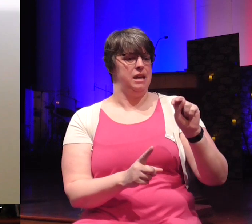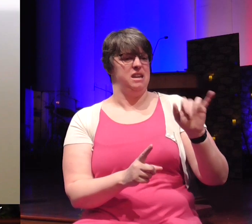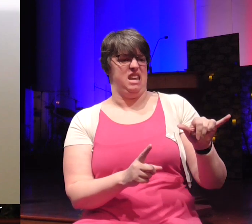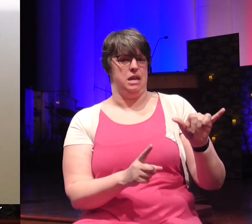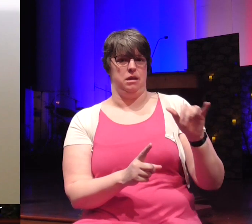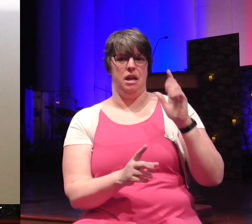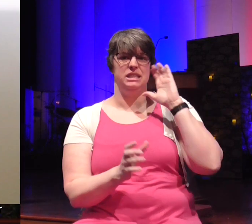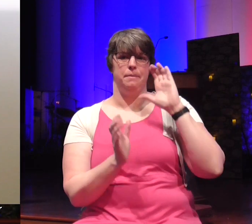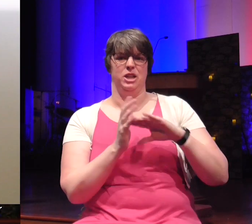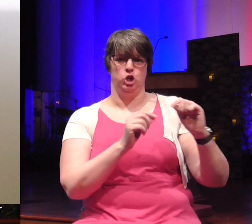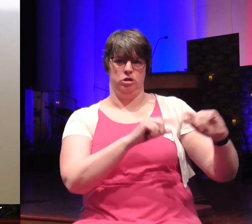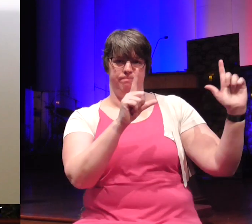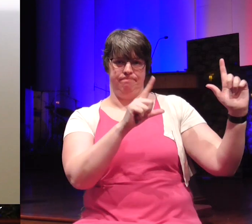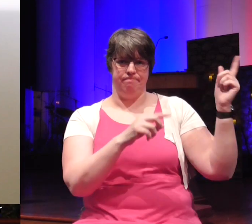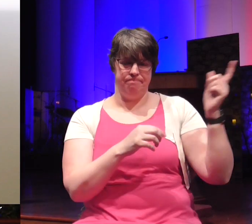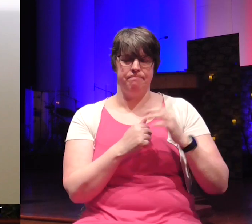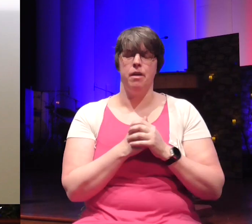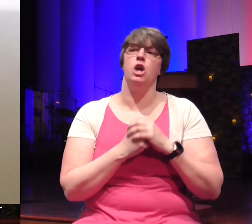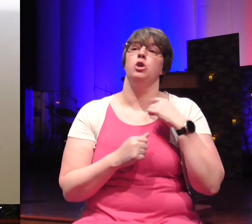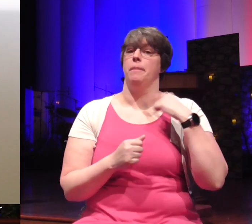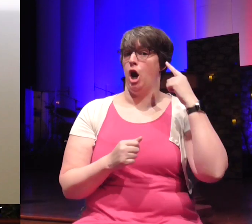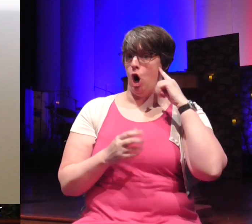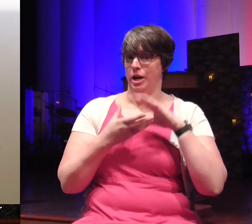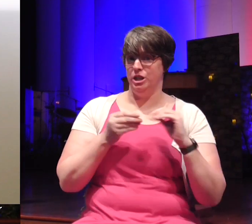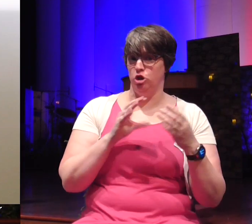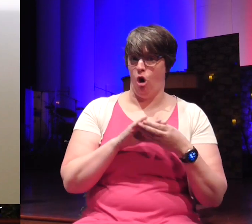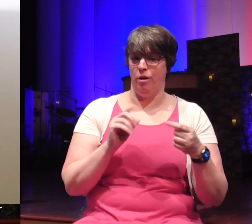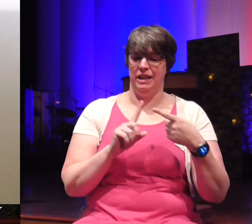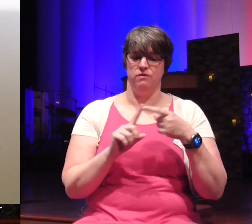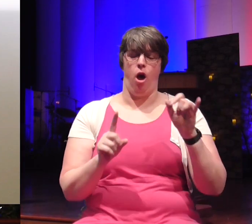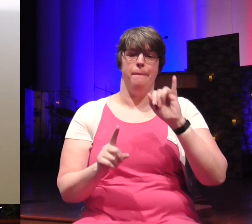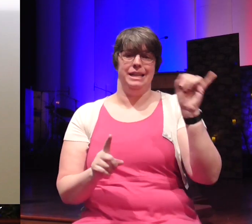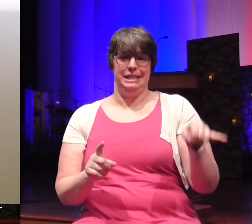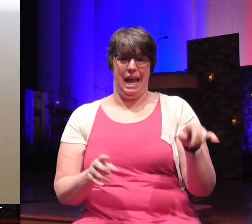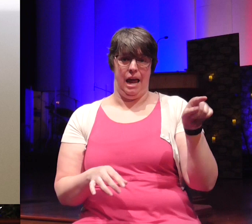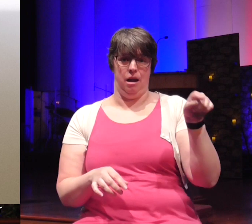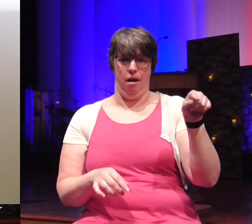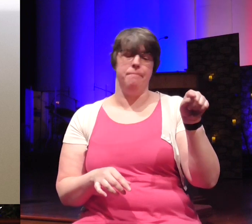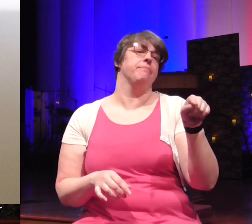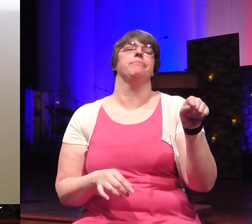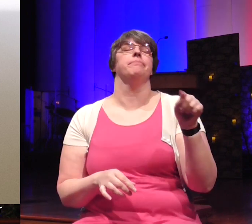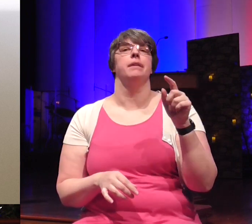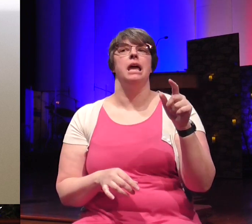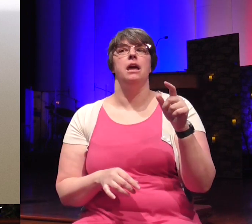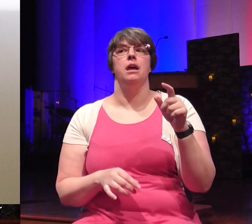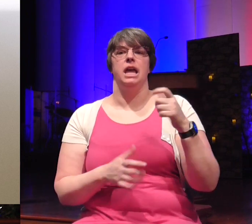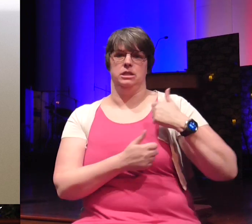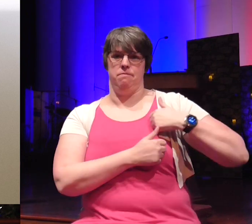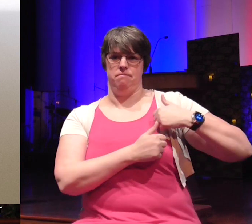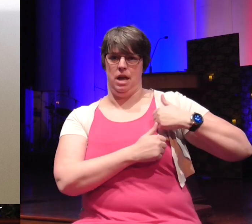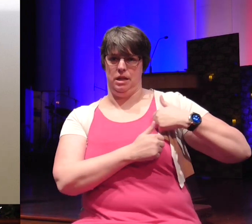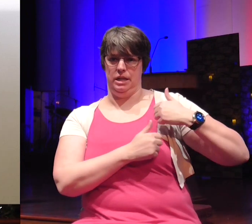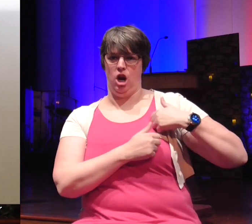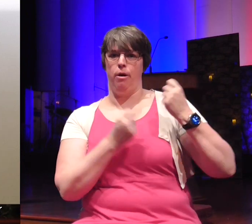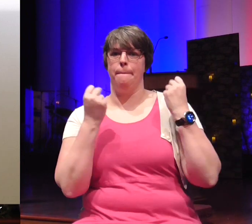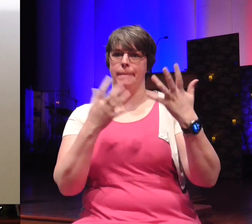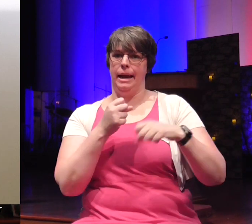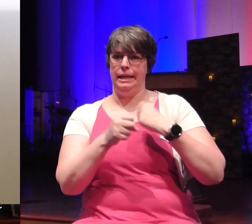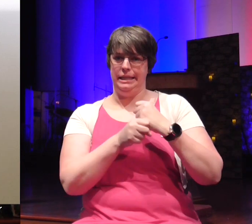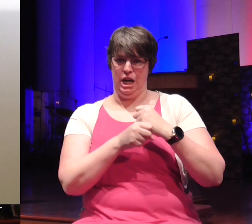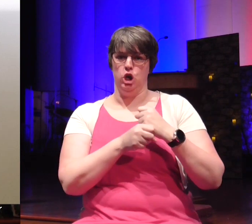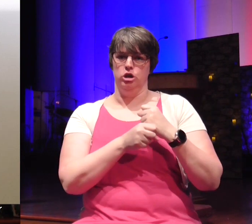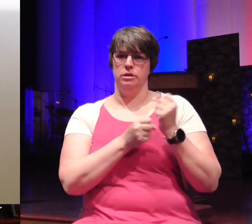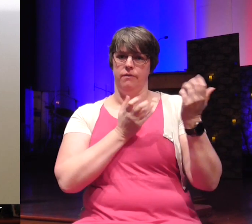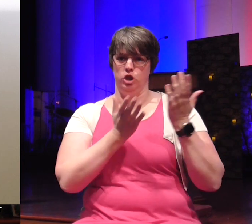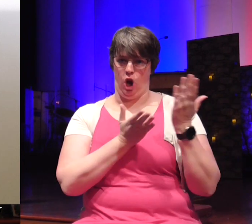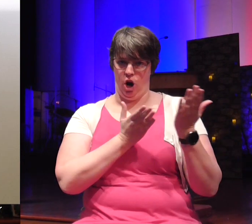second. You may have heard his story. He's from Muncie, Indiana. A Marine Corps veteran. He had many years of serving, rounds of